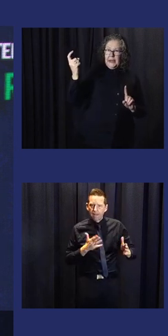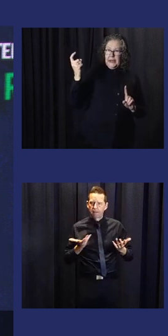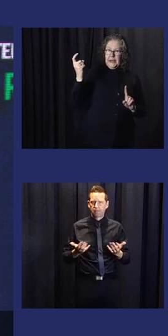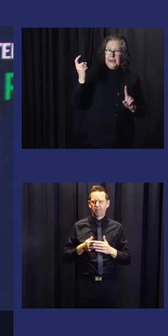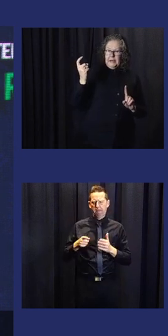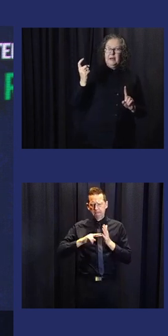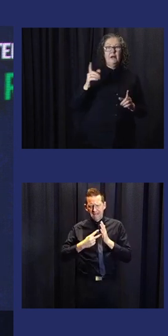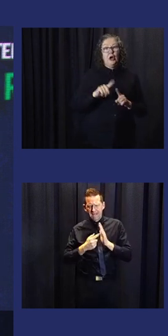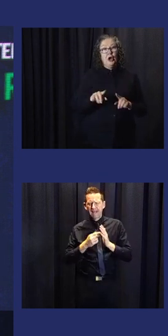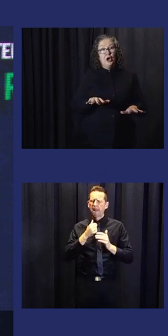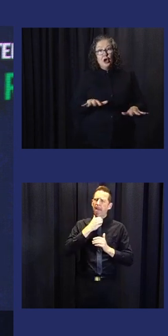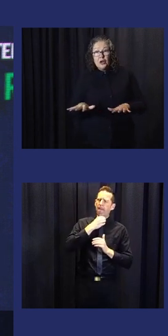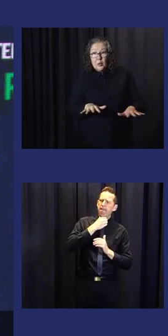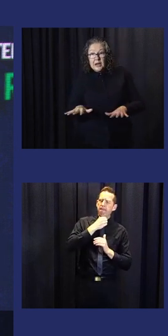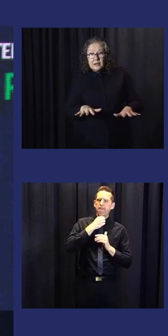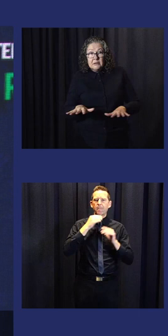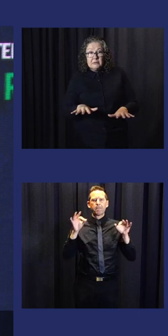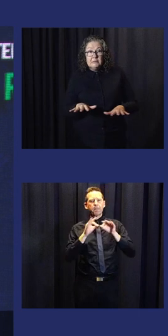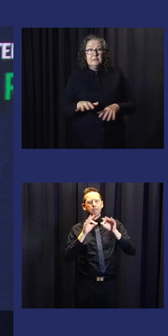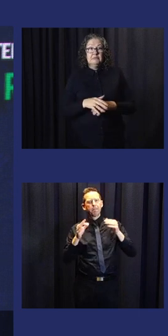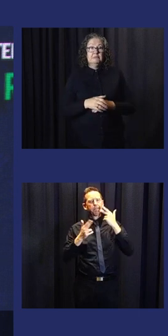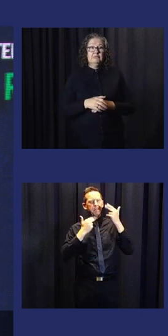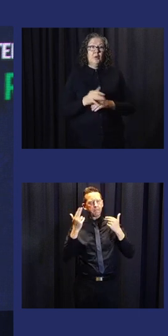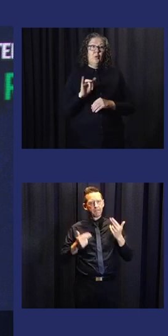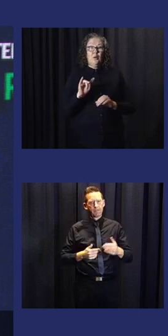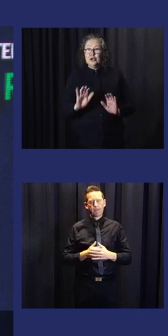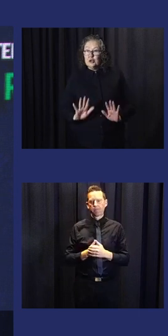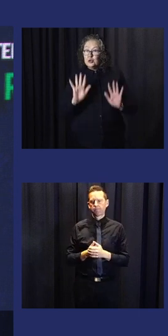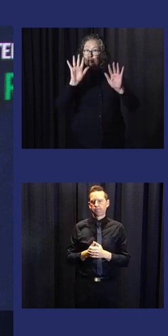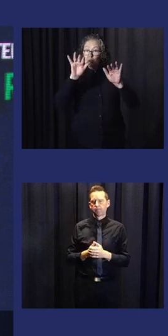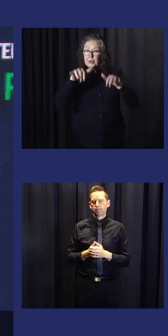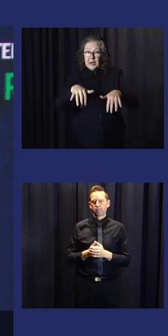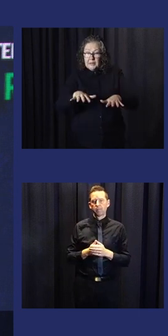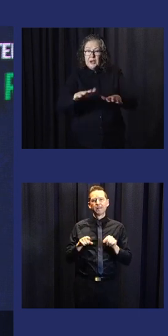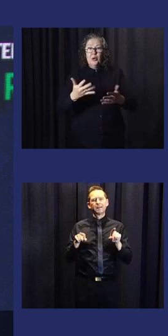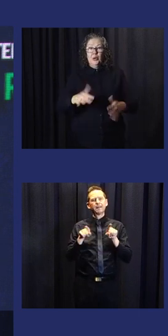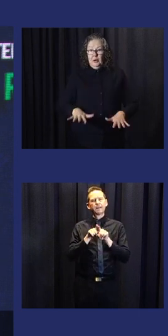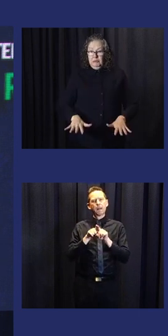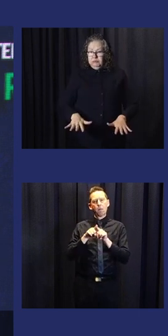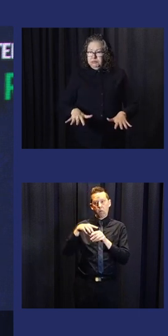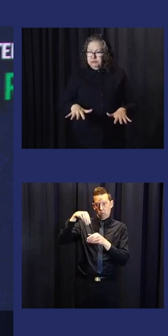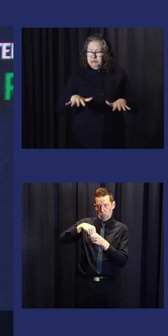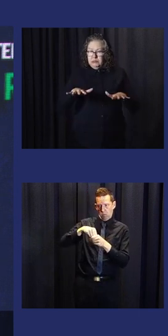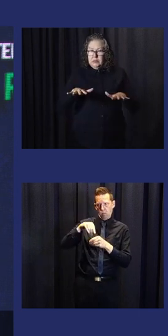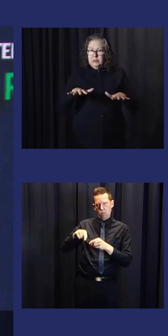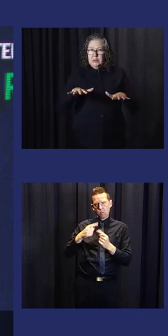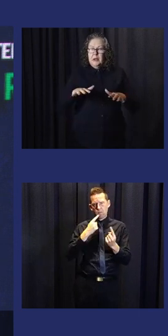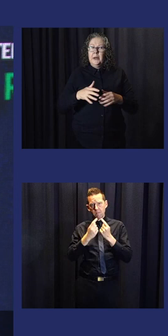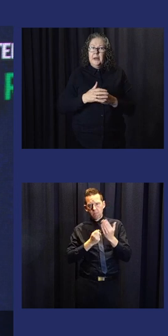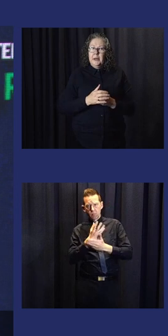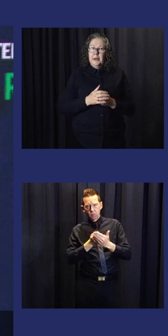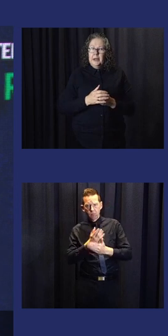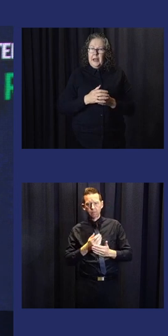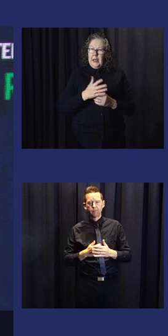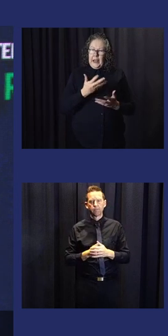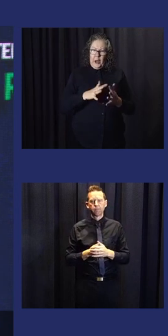earthquake, sea level rise, and tsunami. It is also consists of information how they deal with